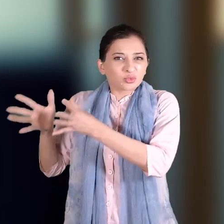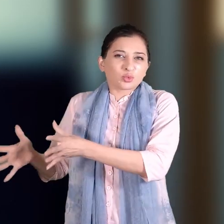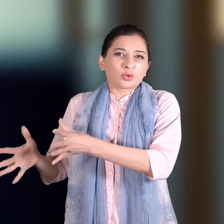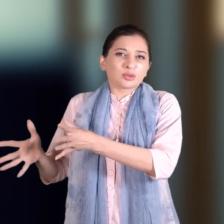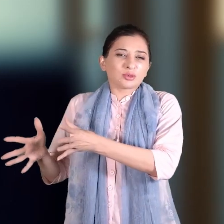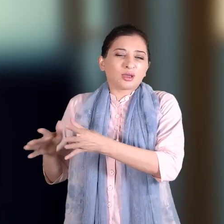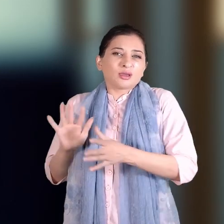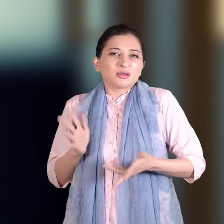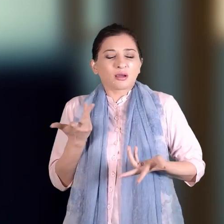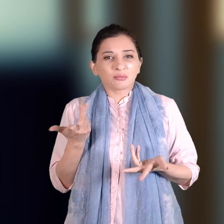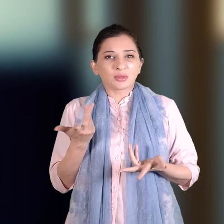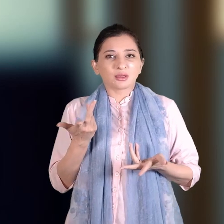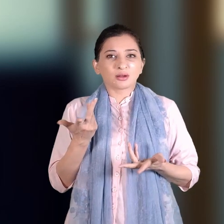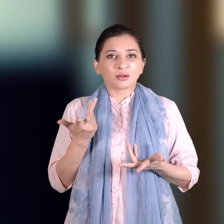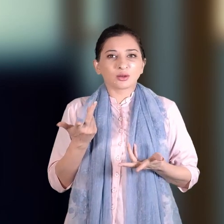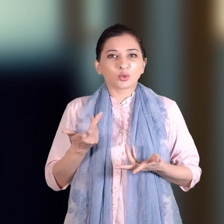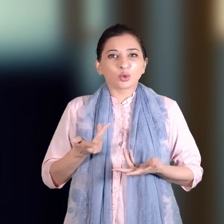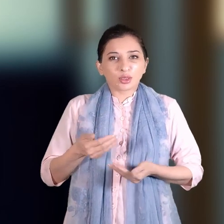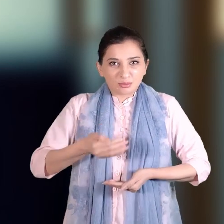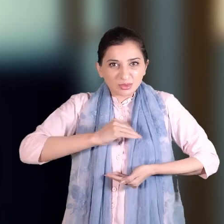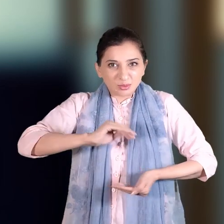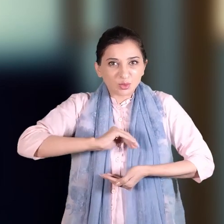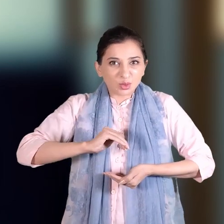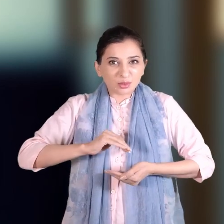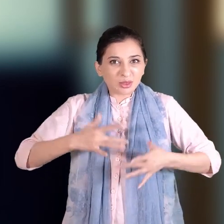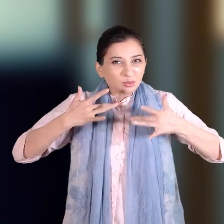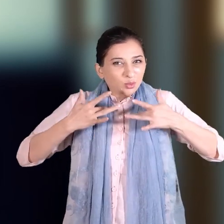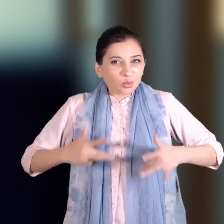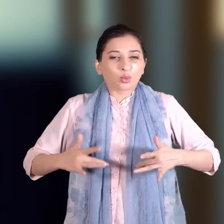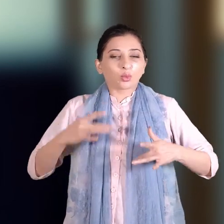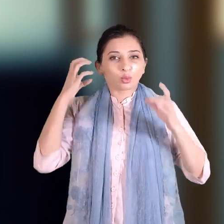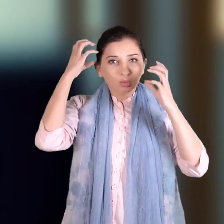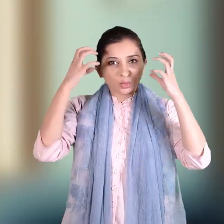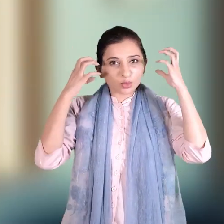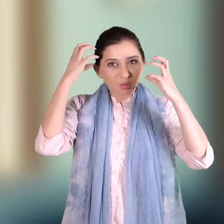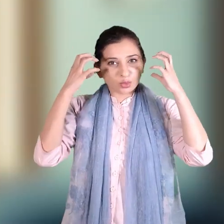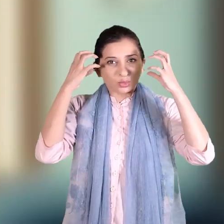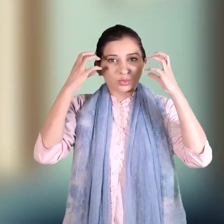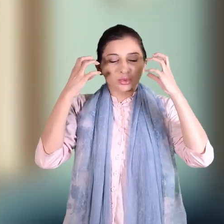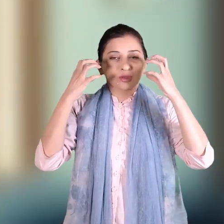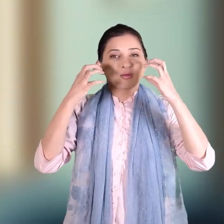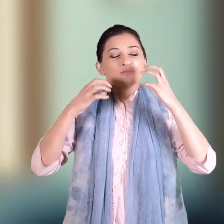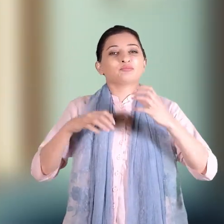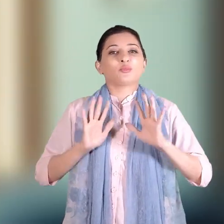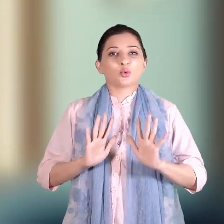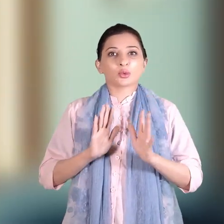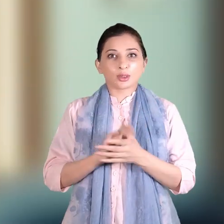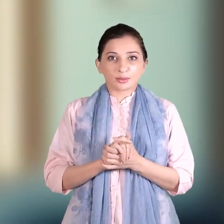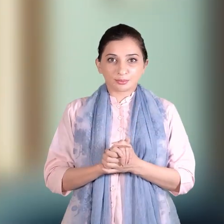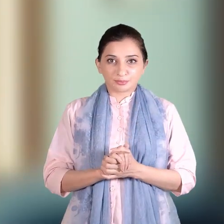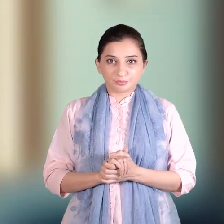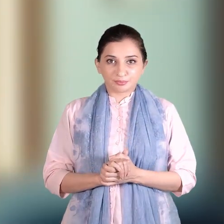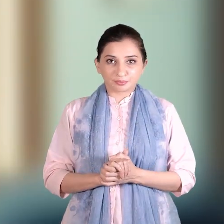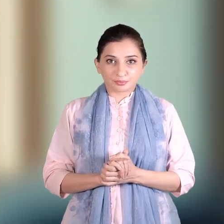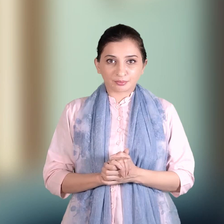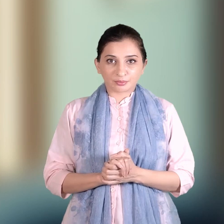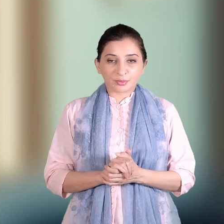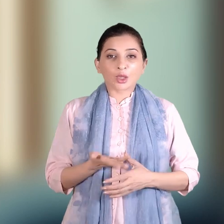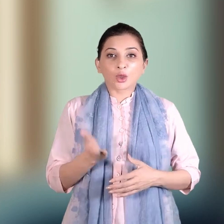wondering about their, pre-postpartum lives. And there's a longing of that old sense of